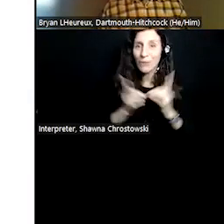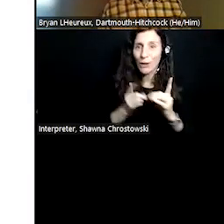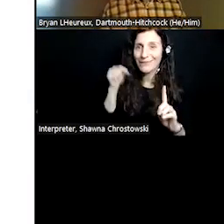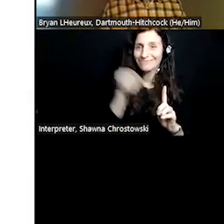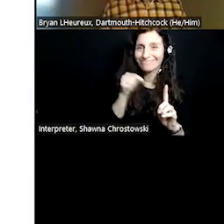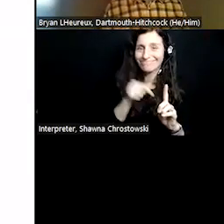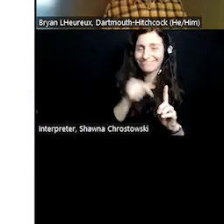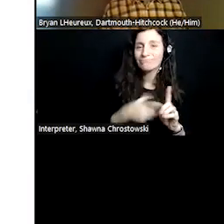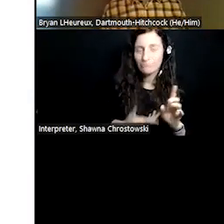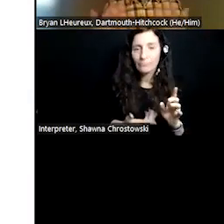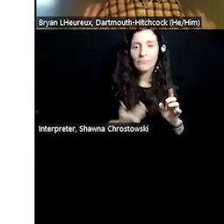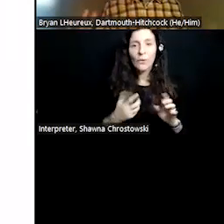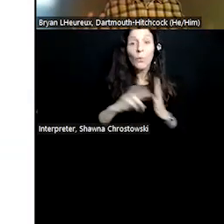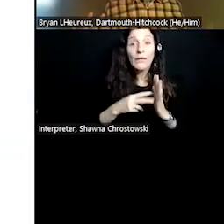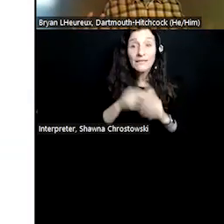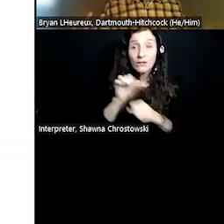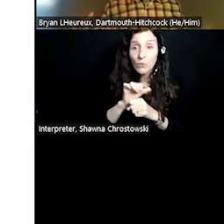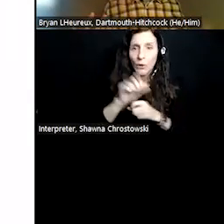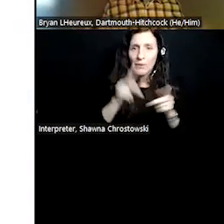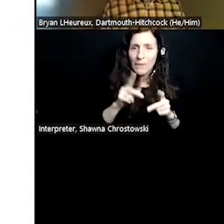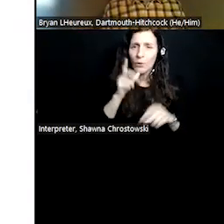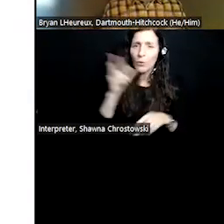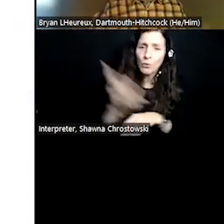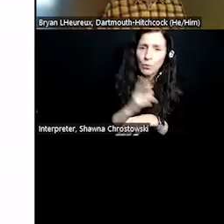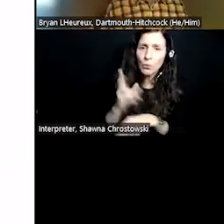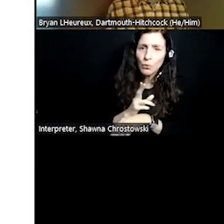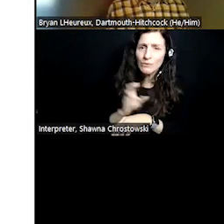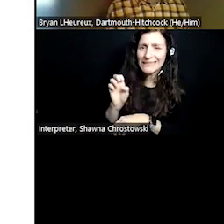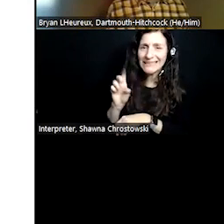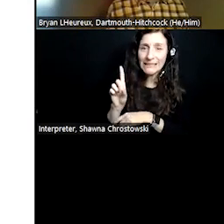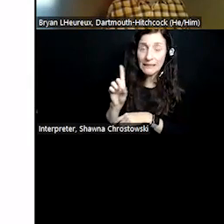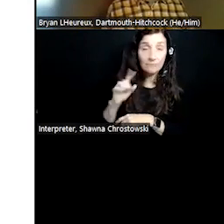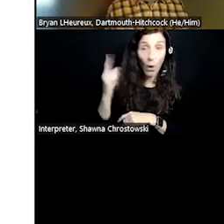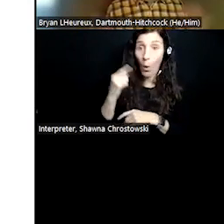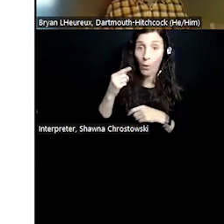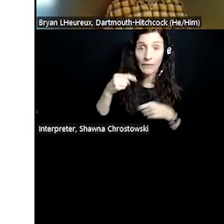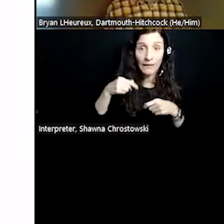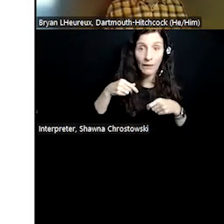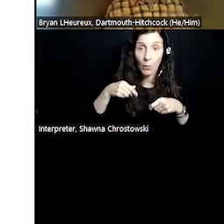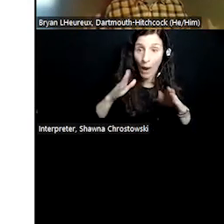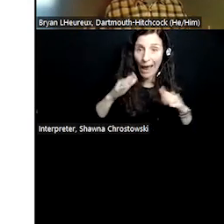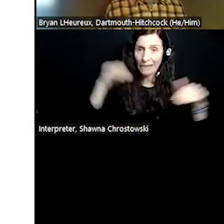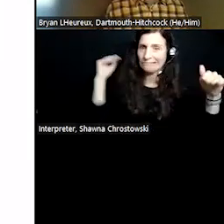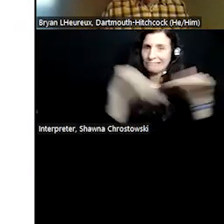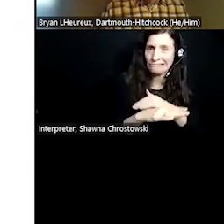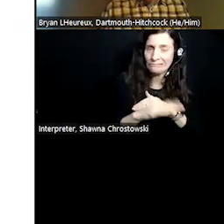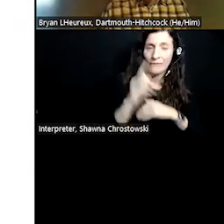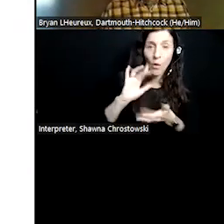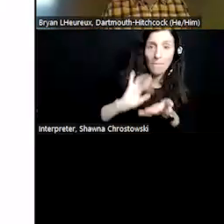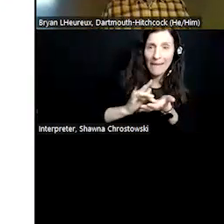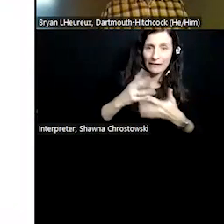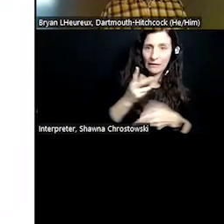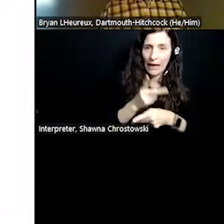We intended to work with people who were utilizing the ED because it was their only way to access medical care or other supports, or the only way that they